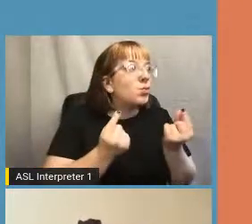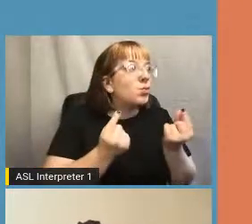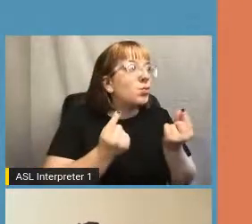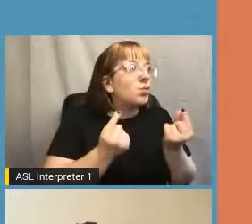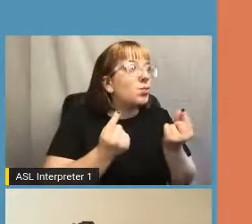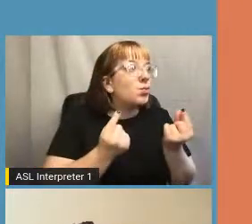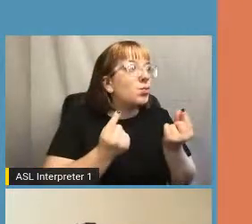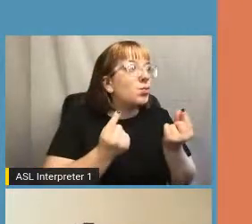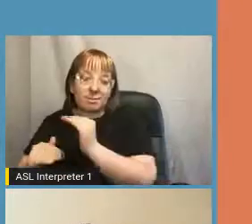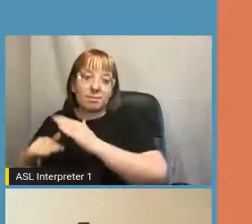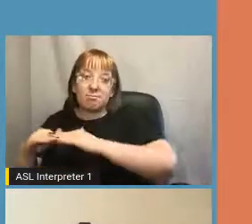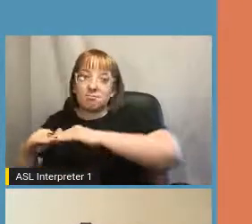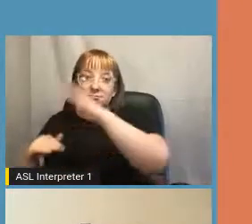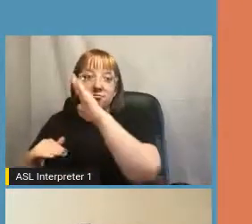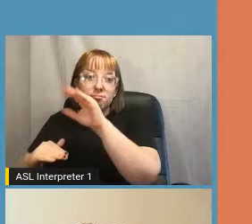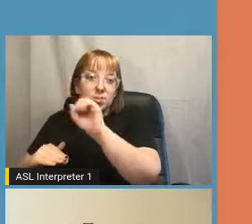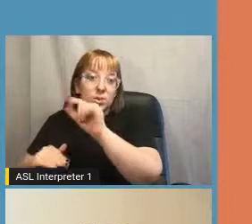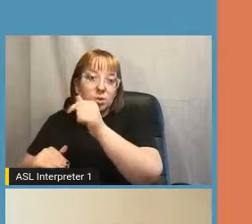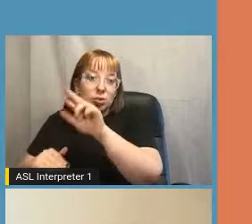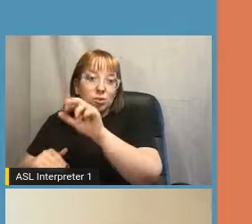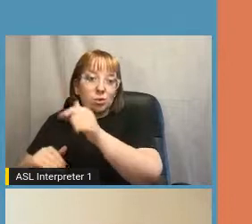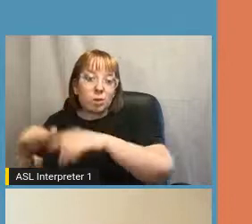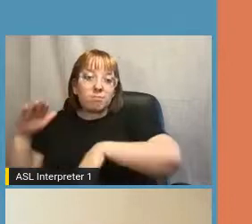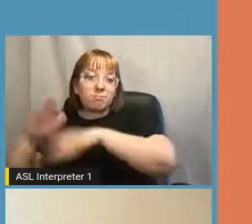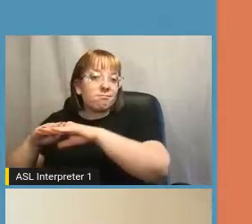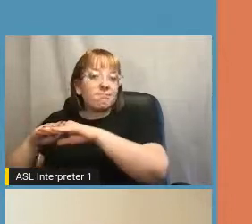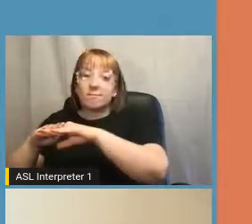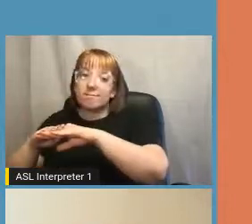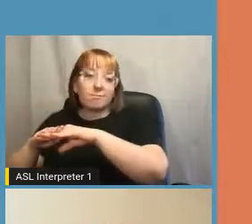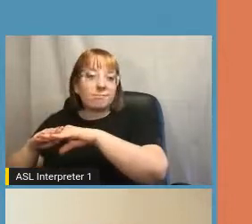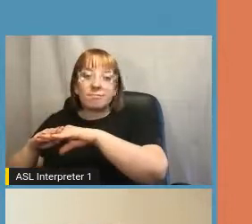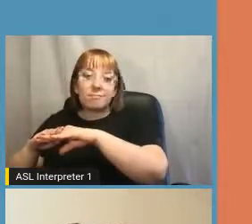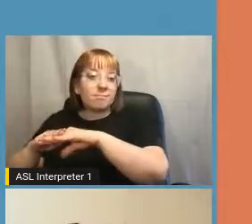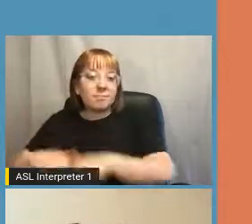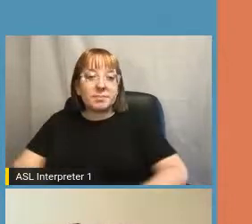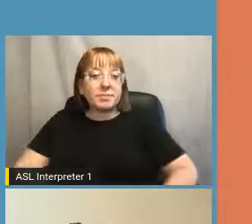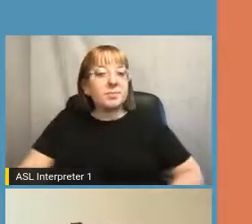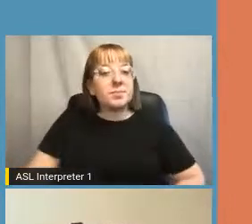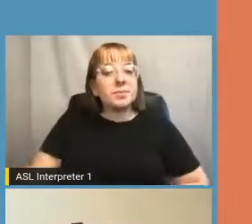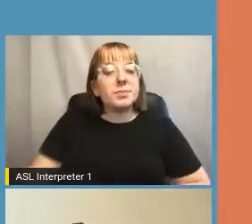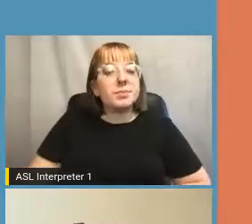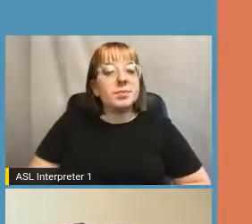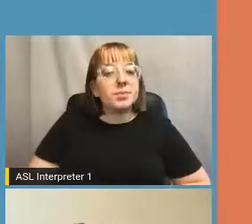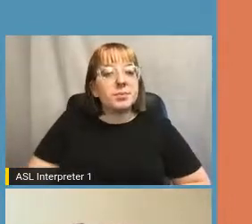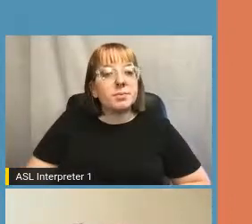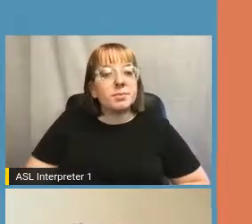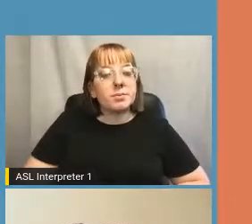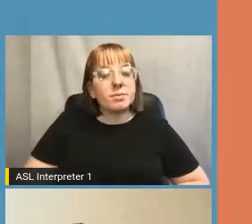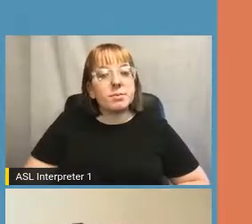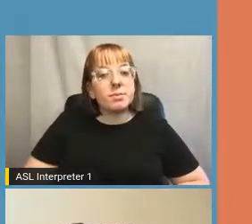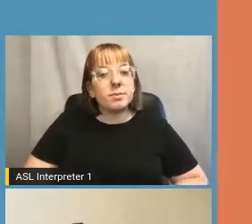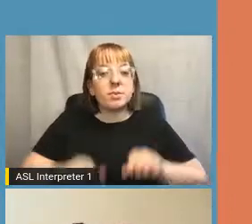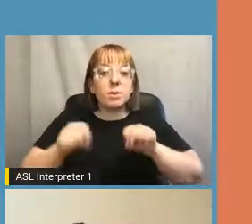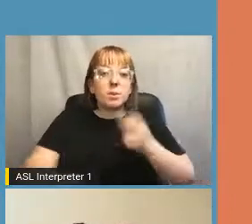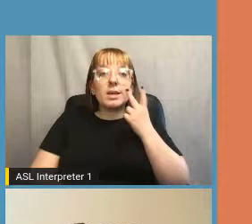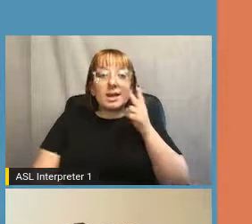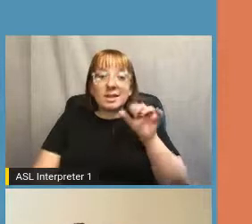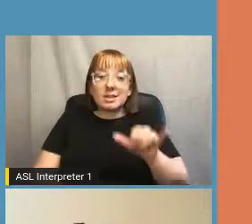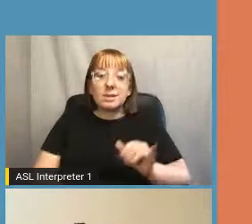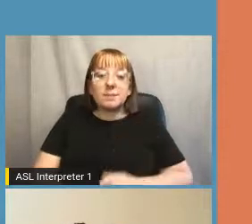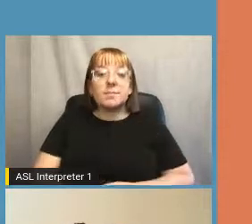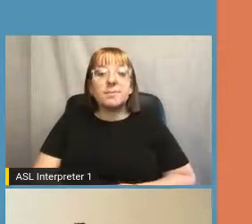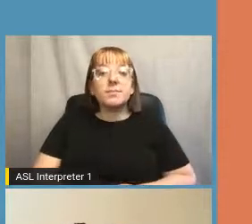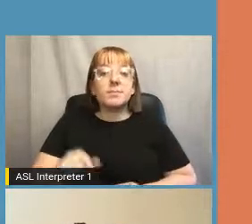certain storage capacity for that particular package you purchased for that. So you can see that this is